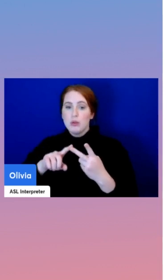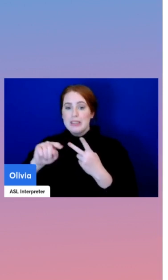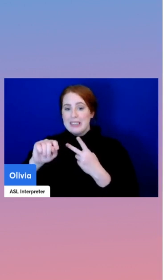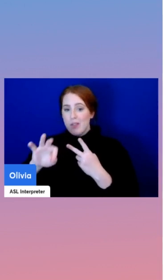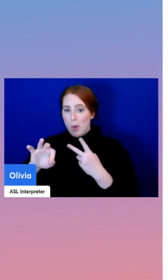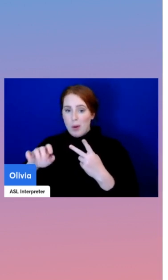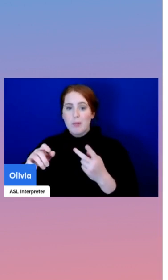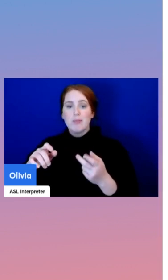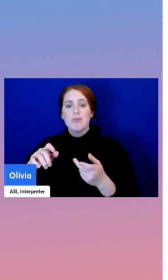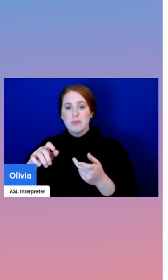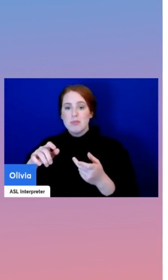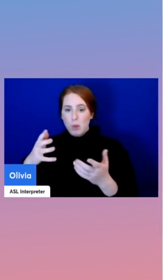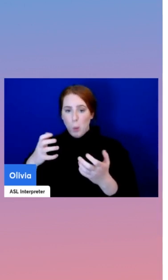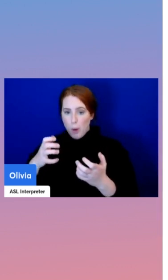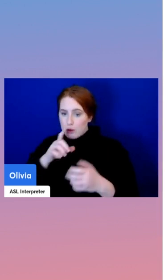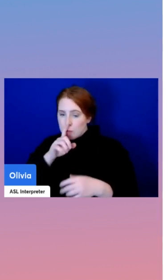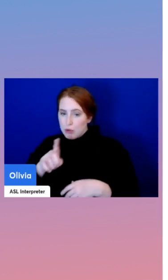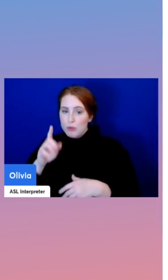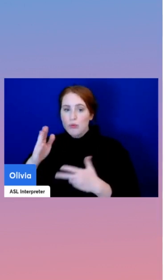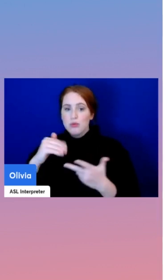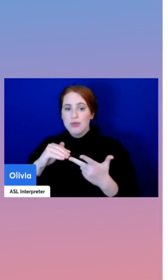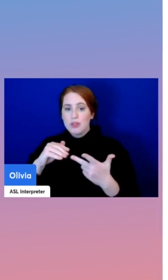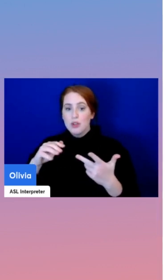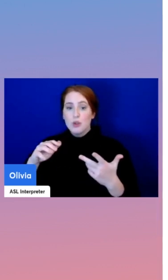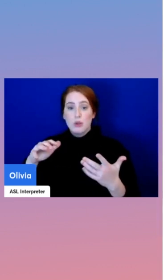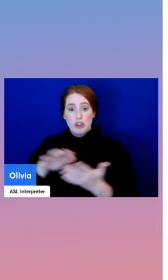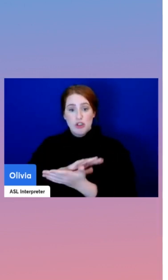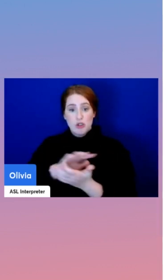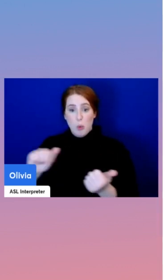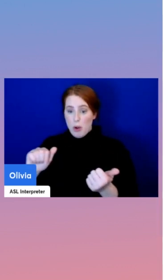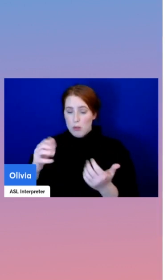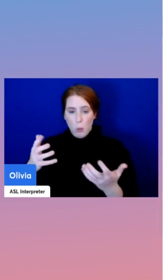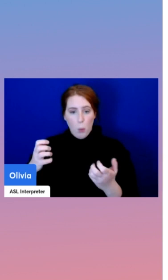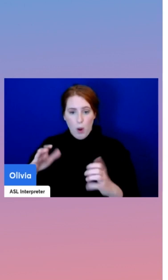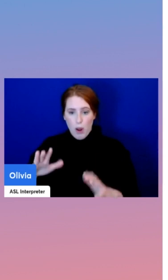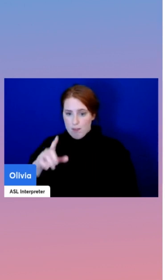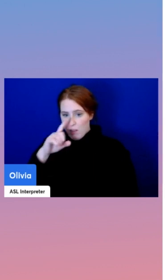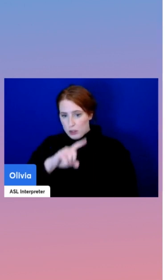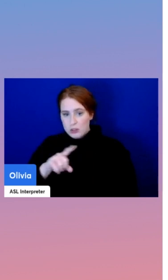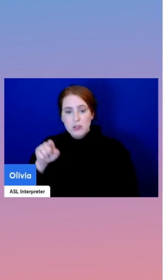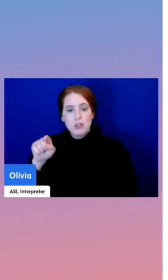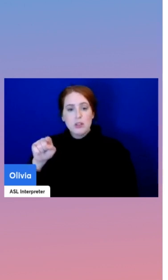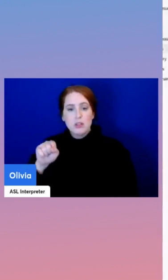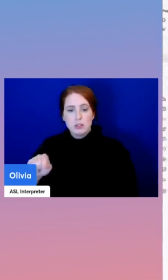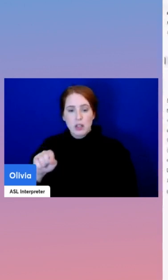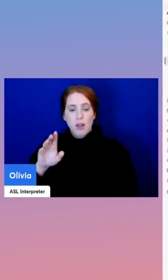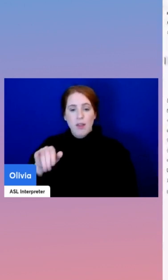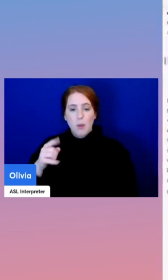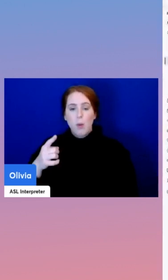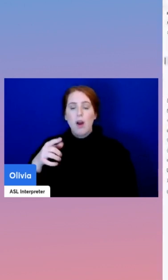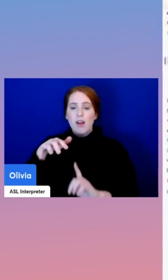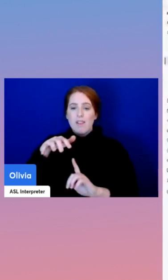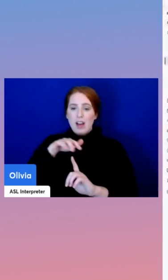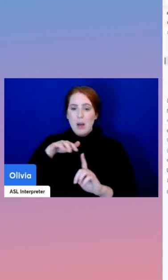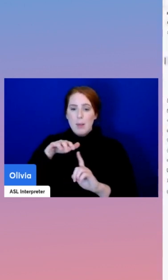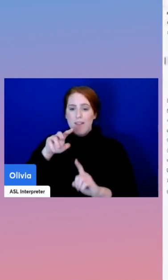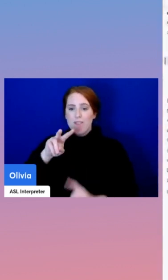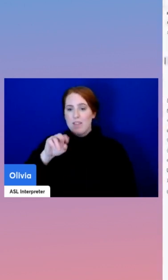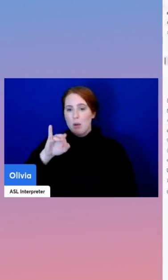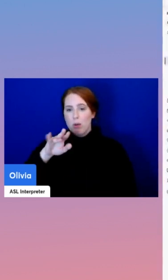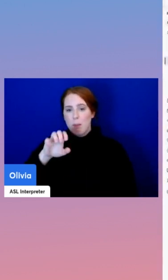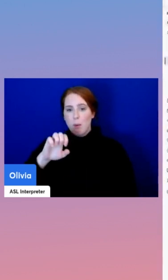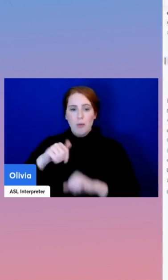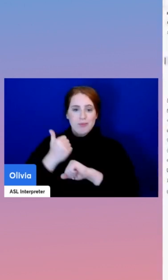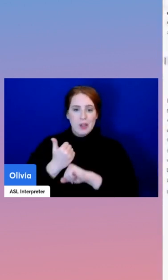destroy. And as you can see here, there's this HCP Packer registry environment variable which is set to 1. So here I'm gonna click